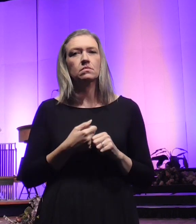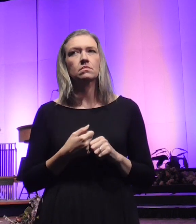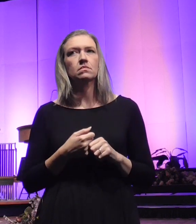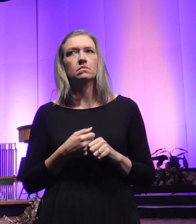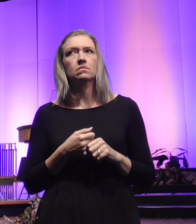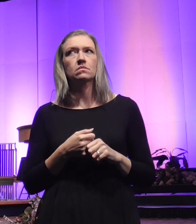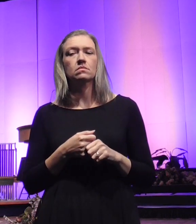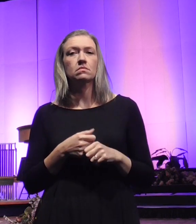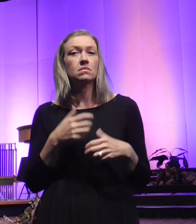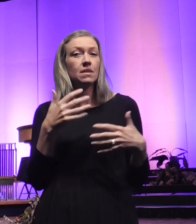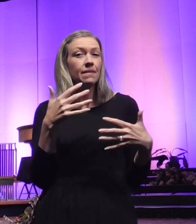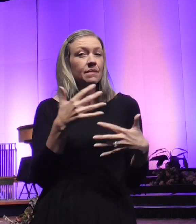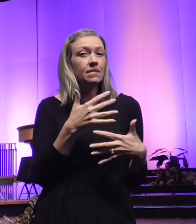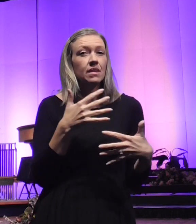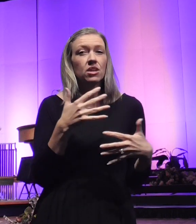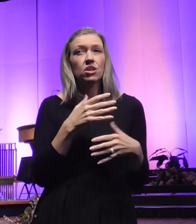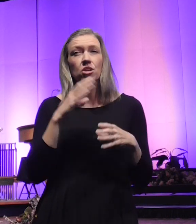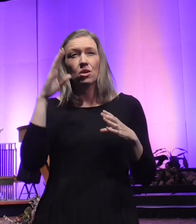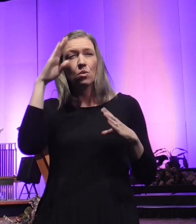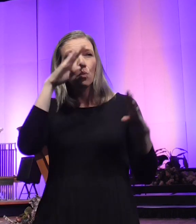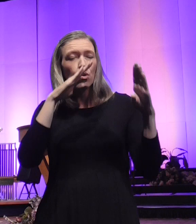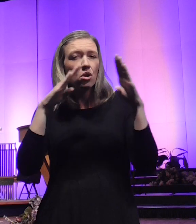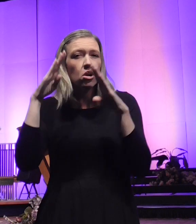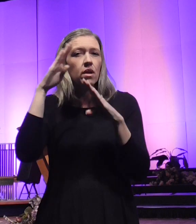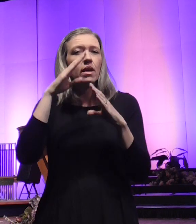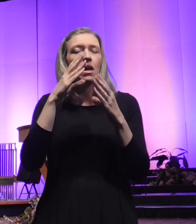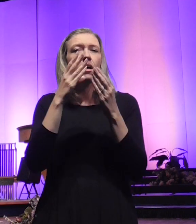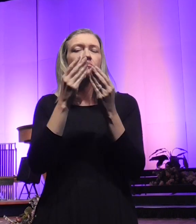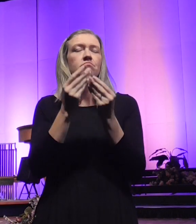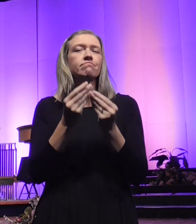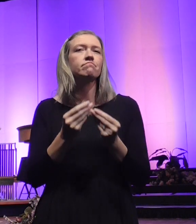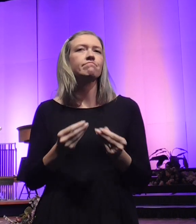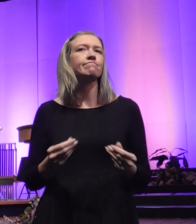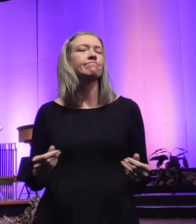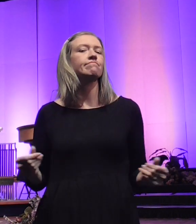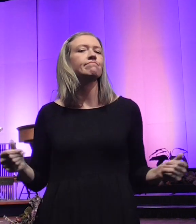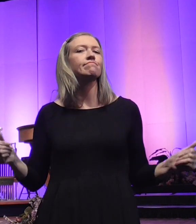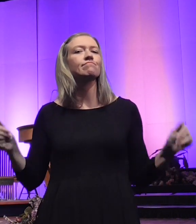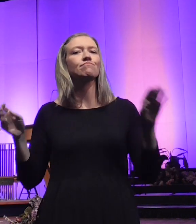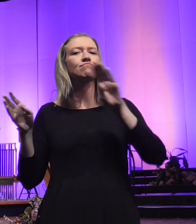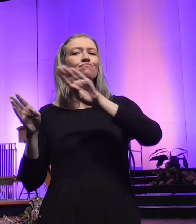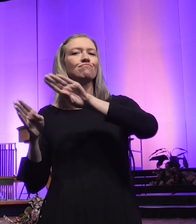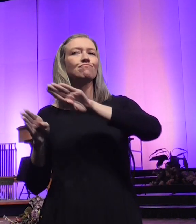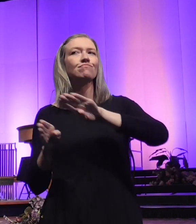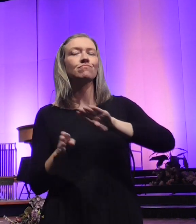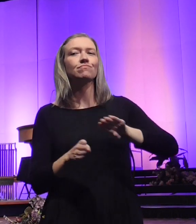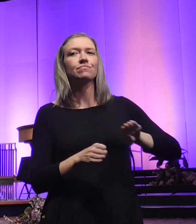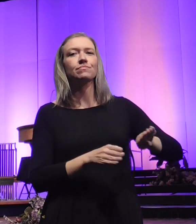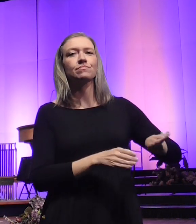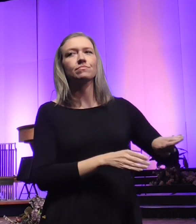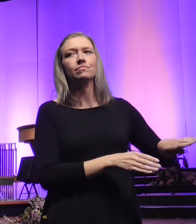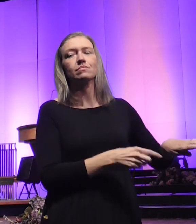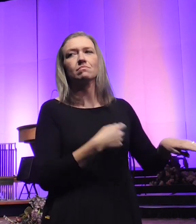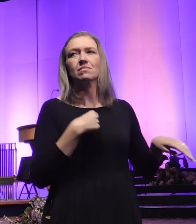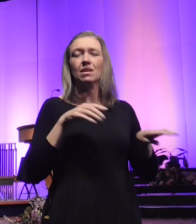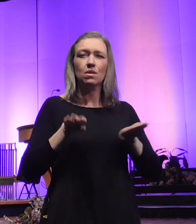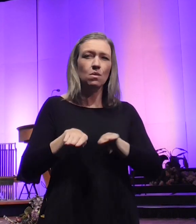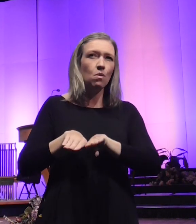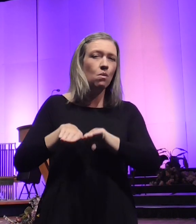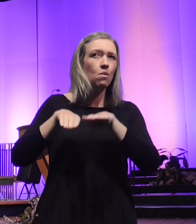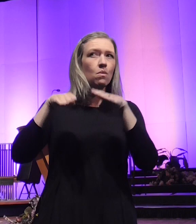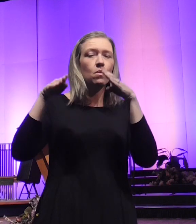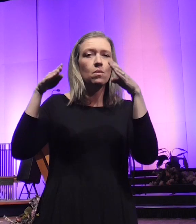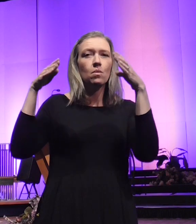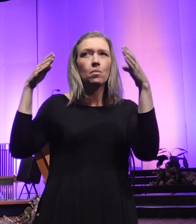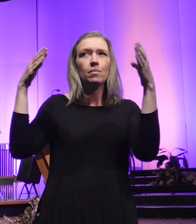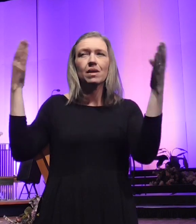letting fear and worry fall away from me. I